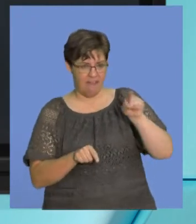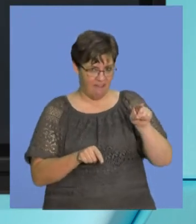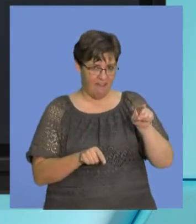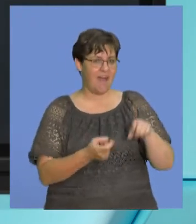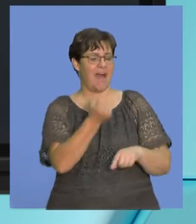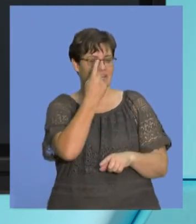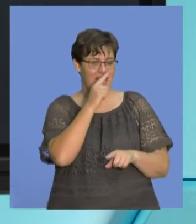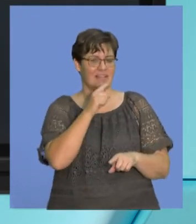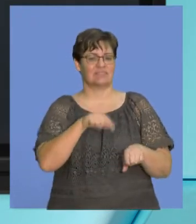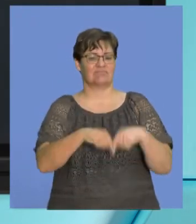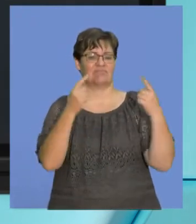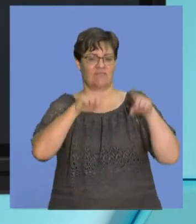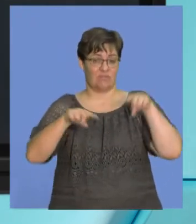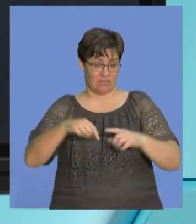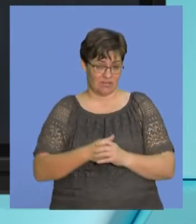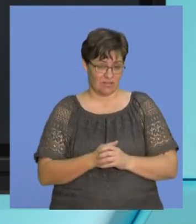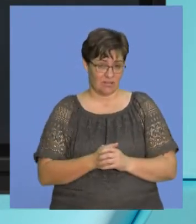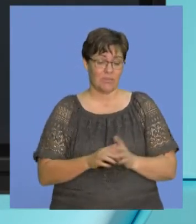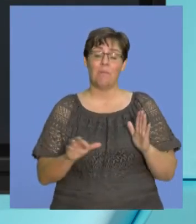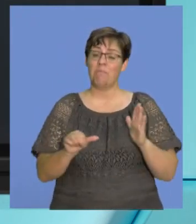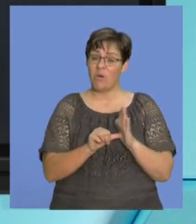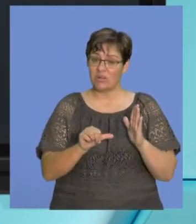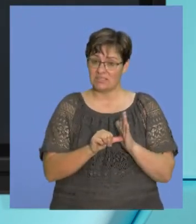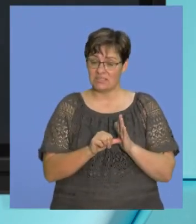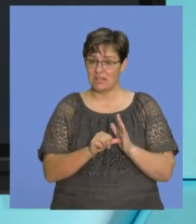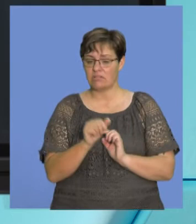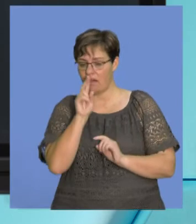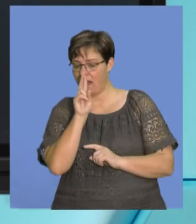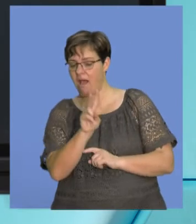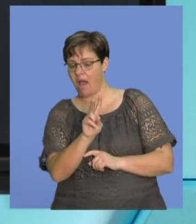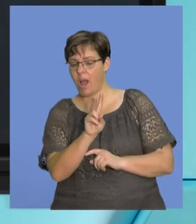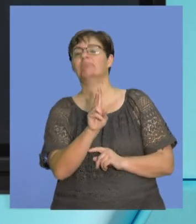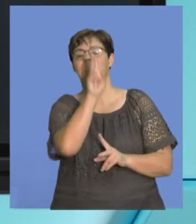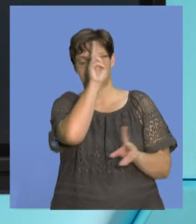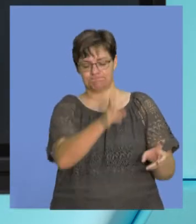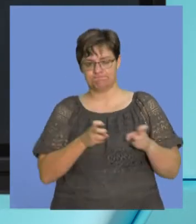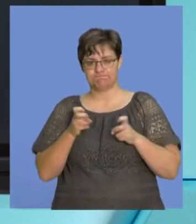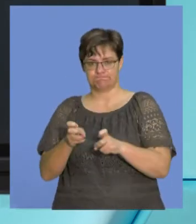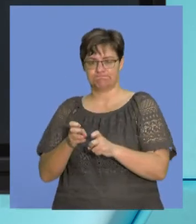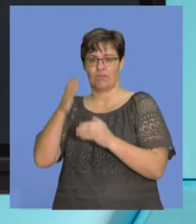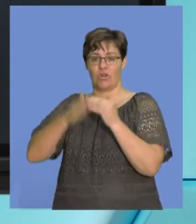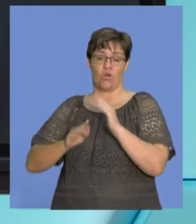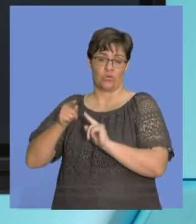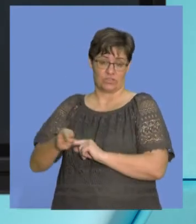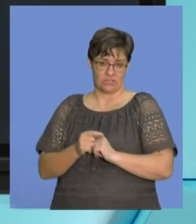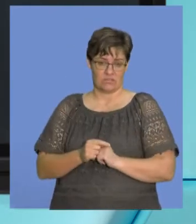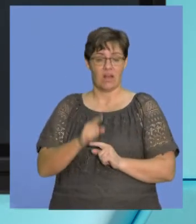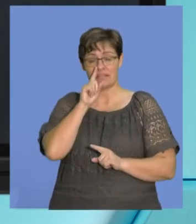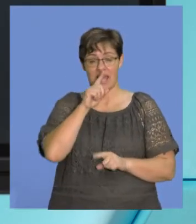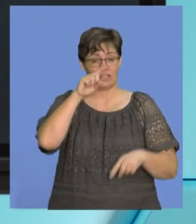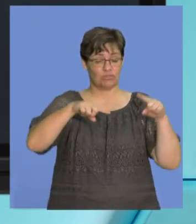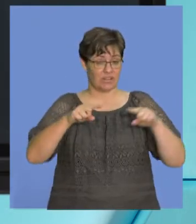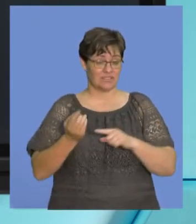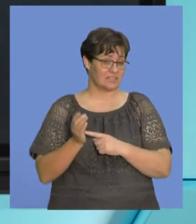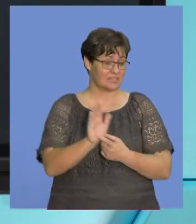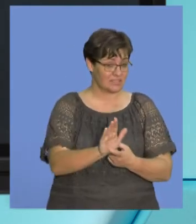to understand the relationship between the two variables. And that's fundamental in being able to infer and draw conclusions.